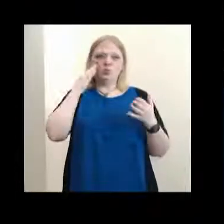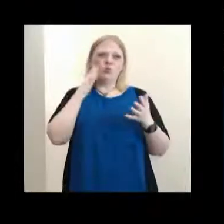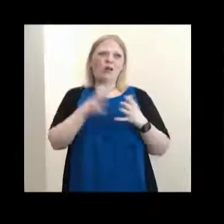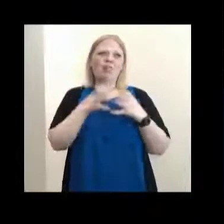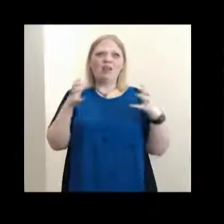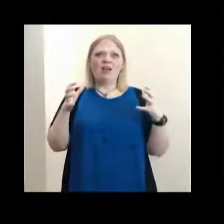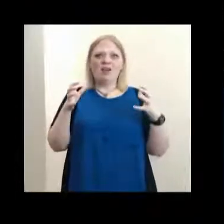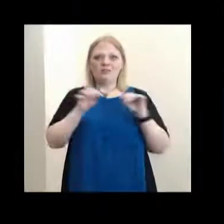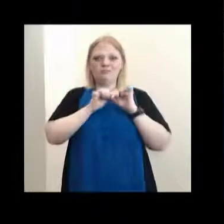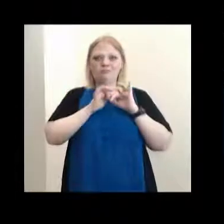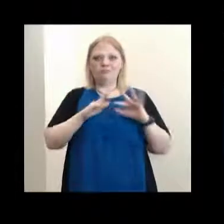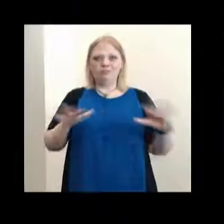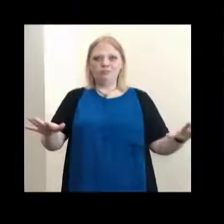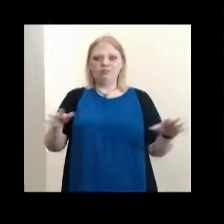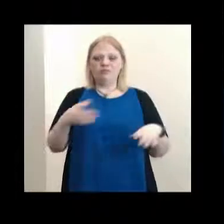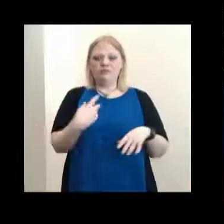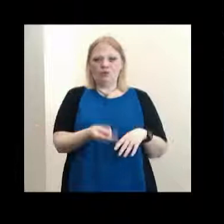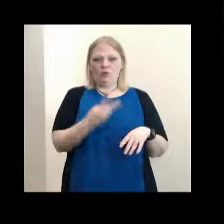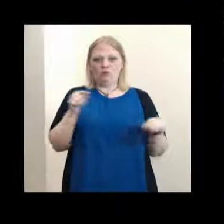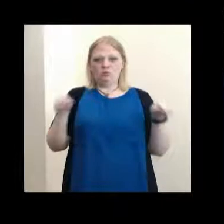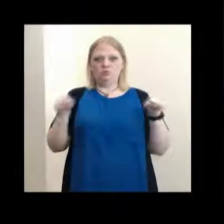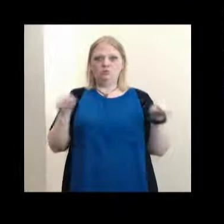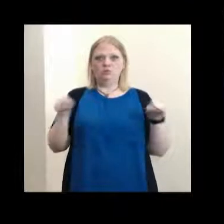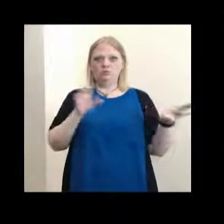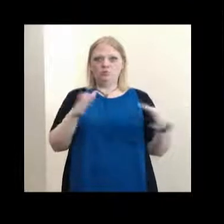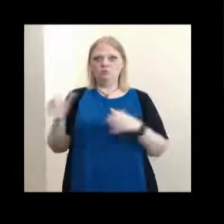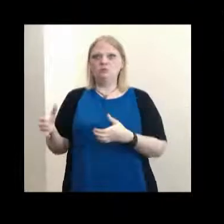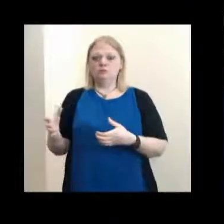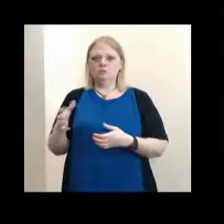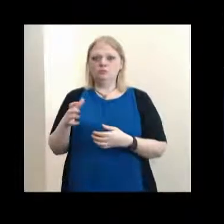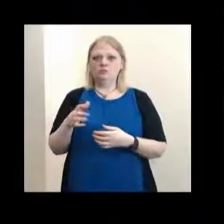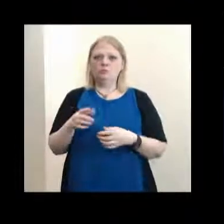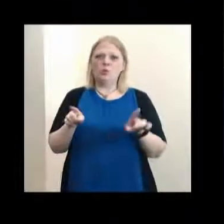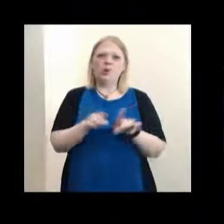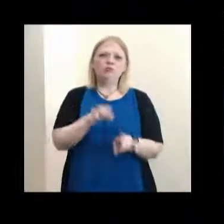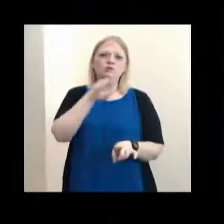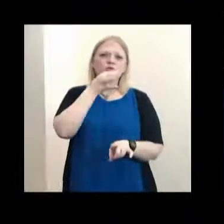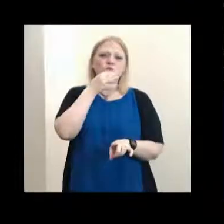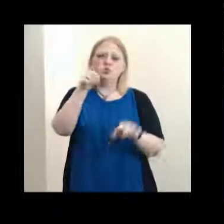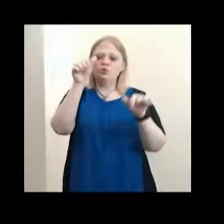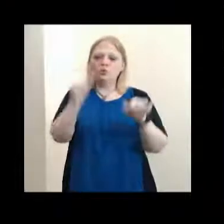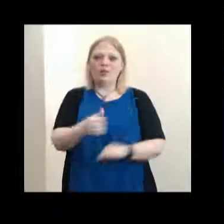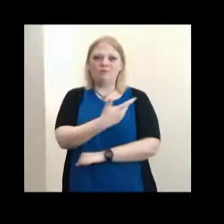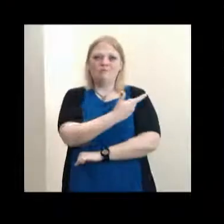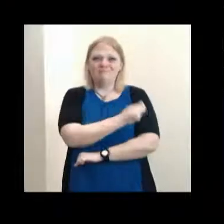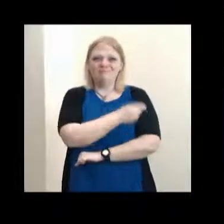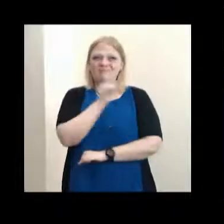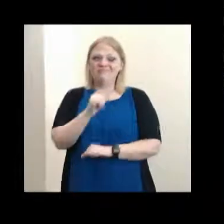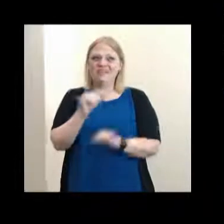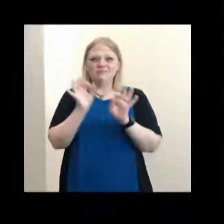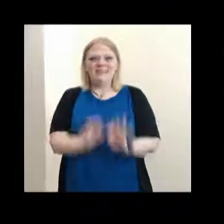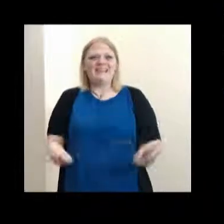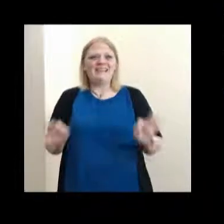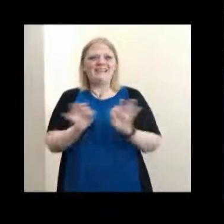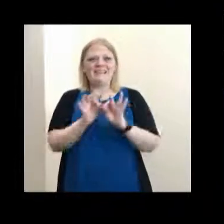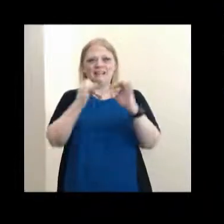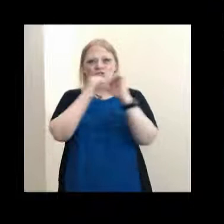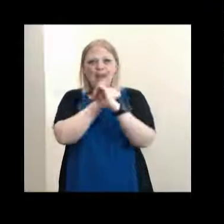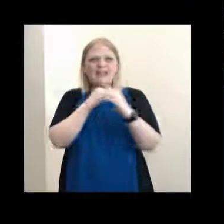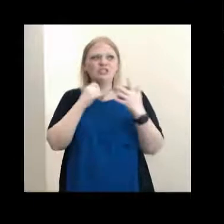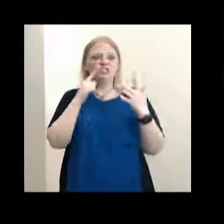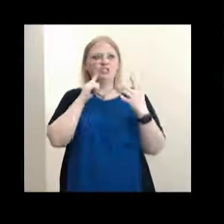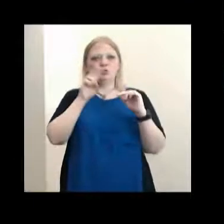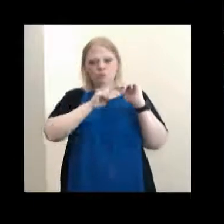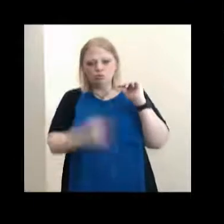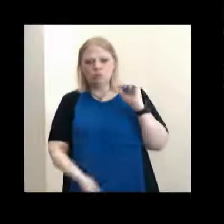of transmission in this age group, get vaccinated as soon as you can, because that's going to be a key strategy to bringing down the